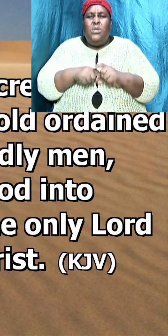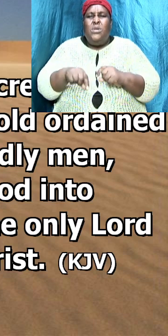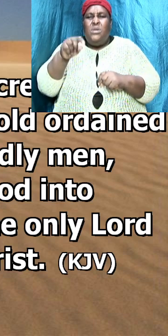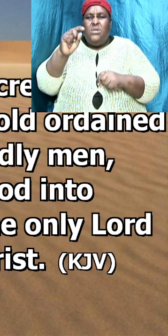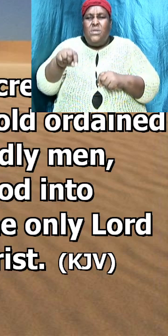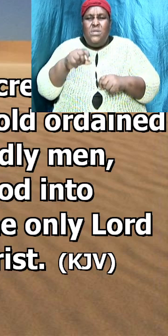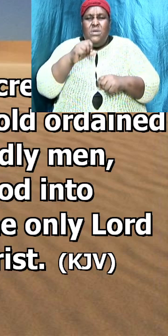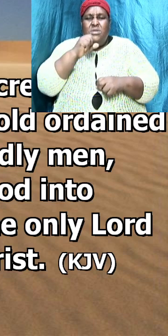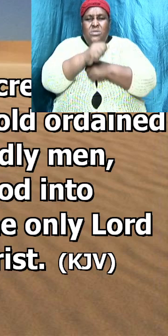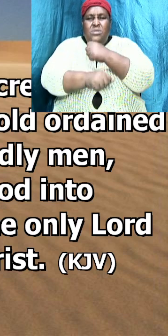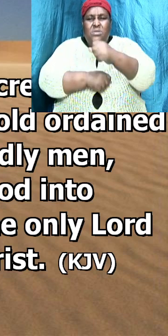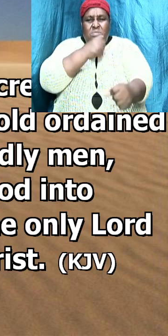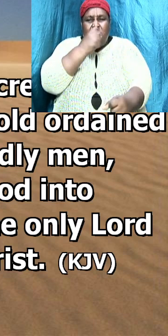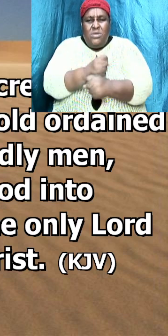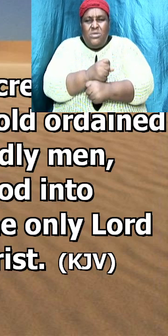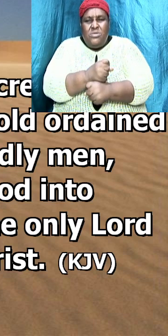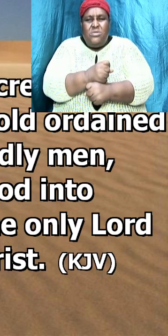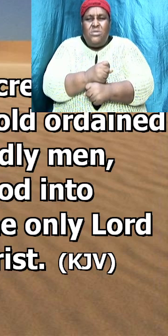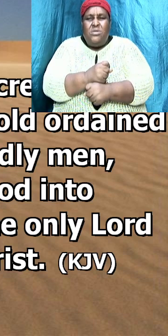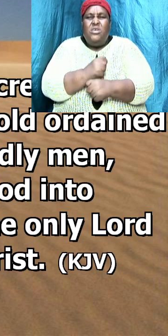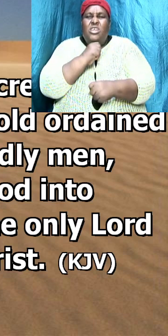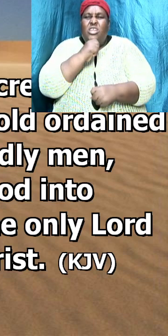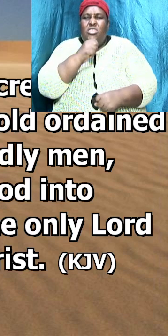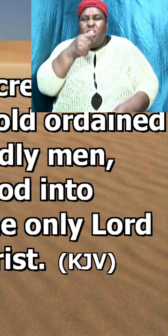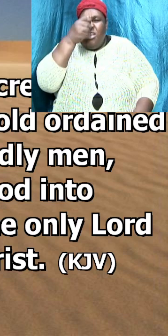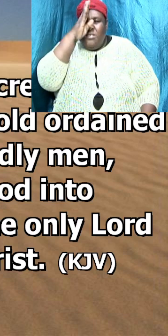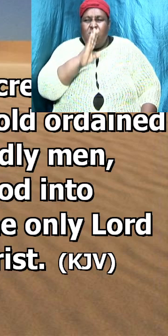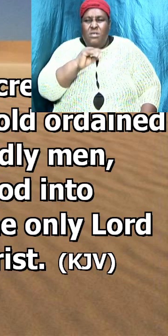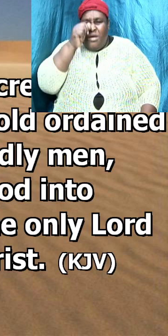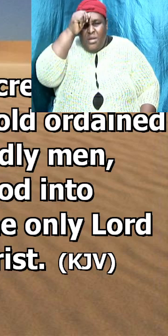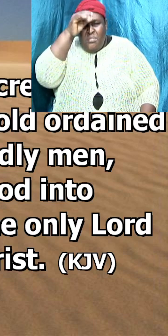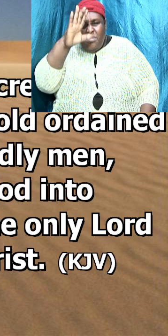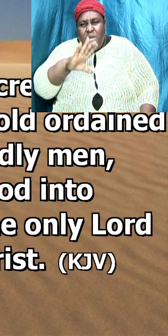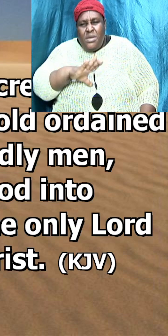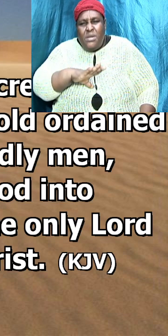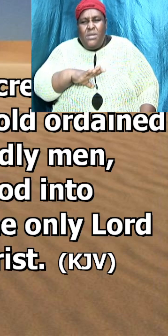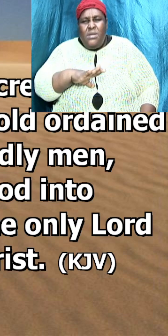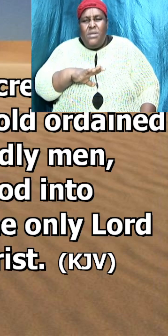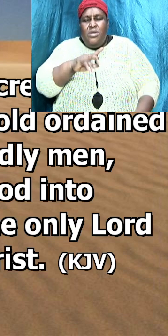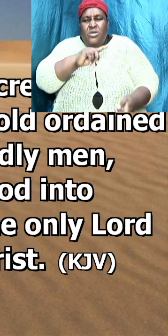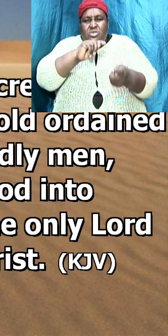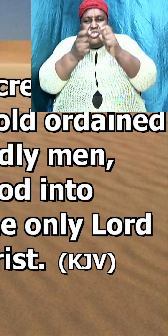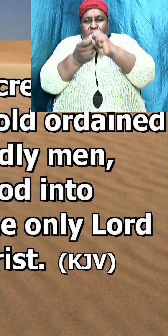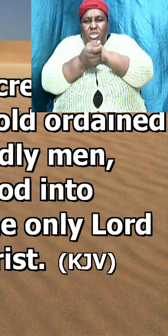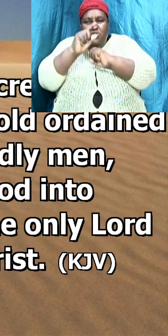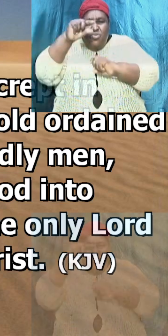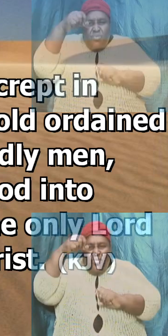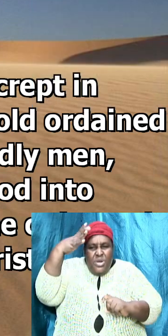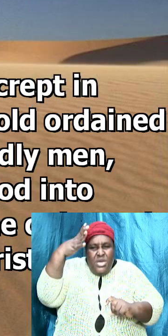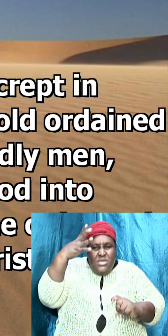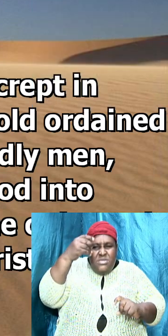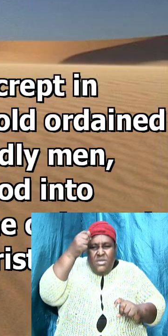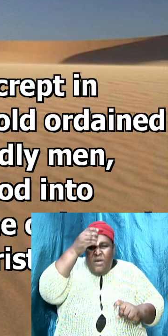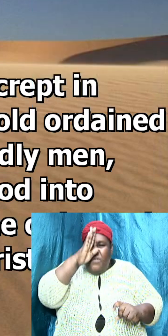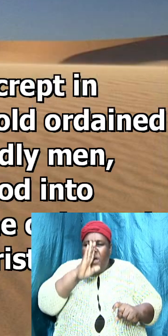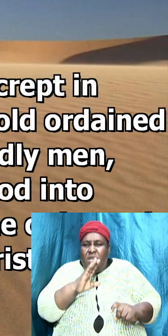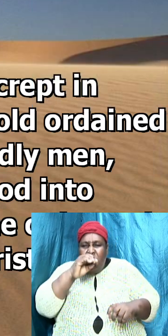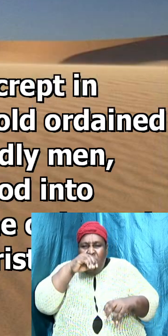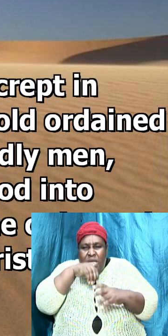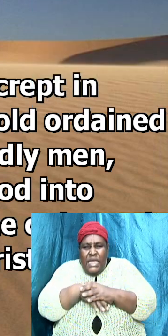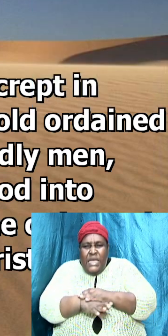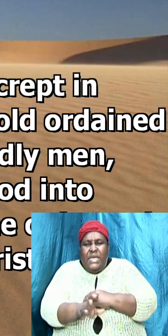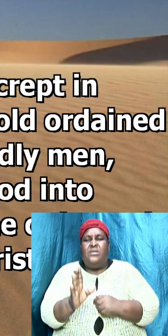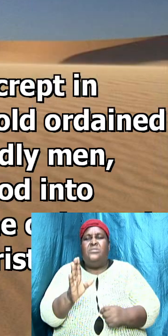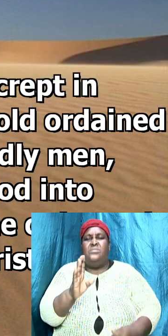condemnation ungodly men turning the grace of God into lasciviousness